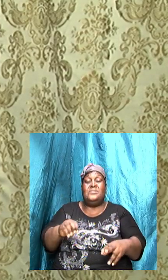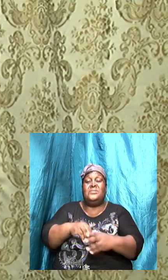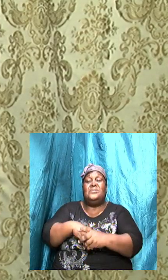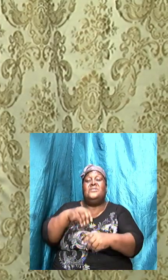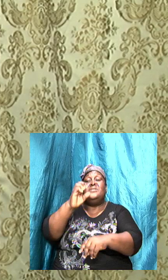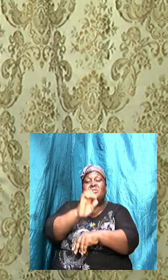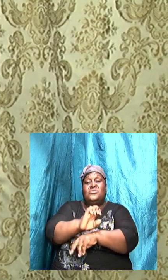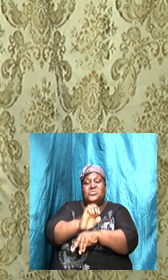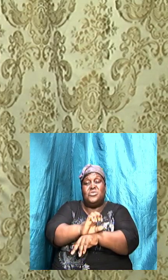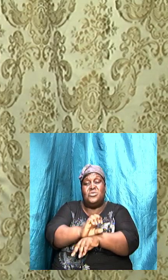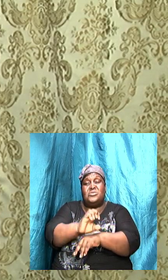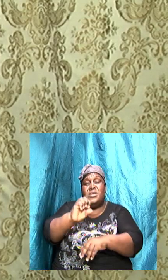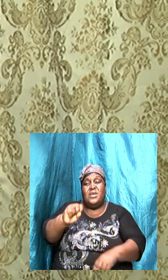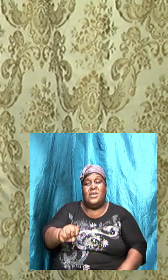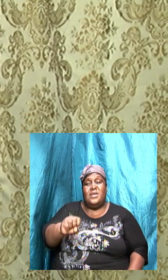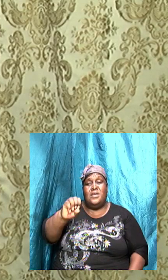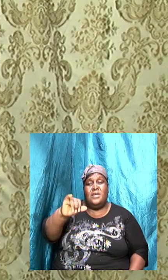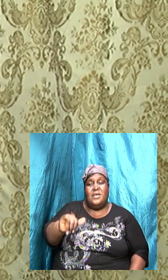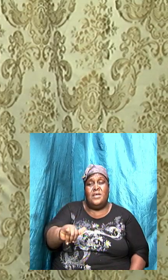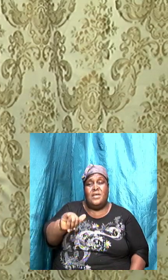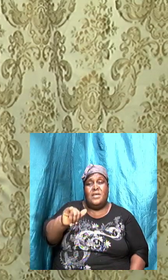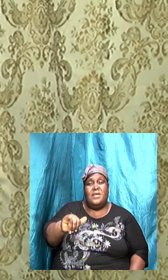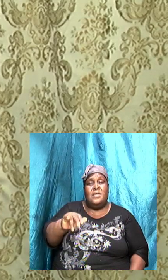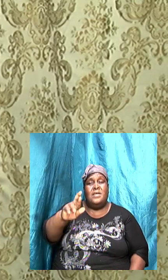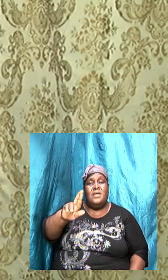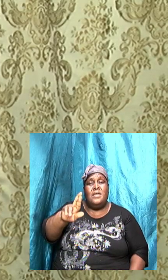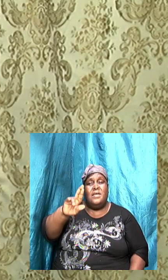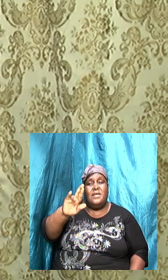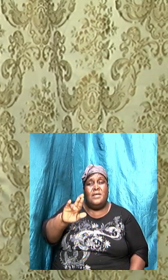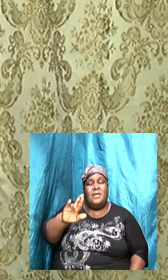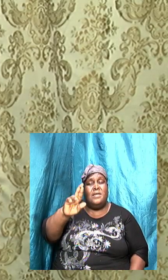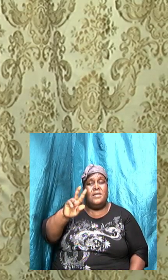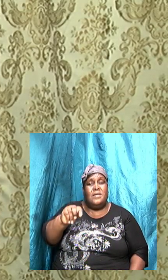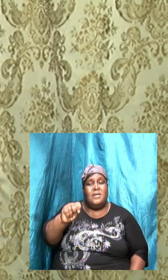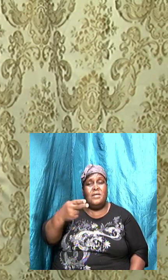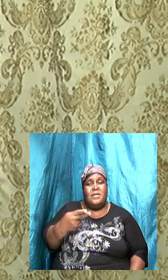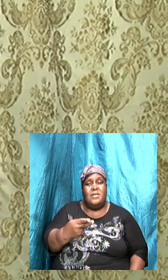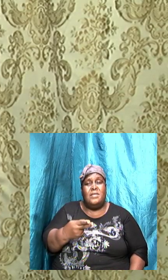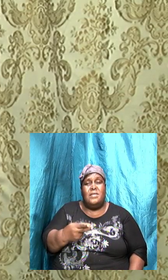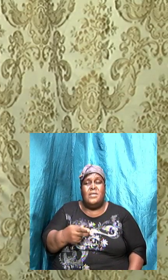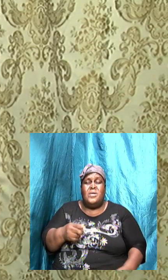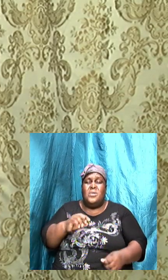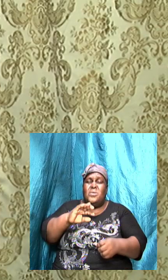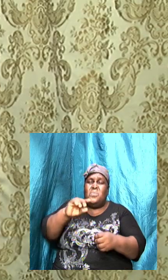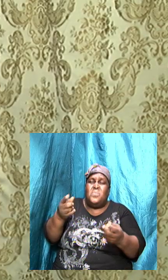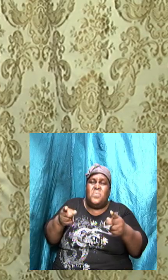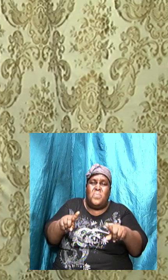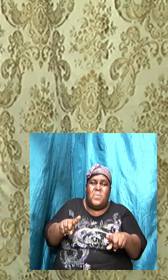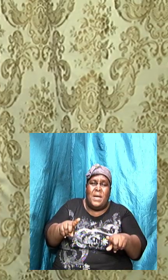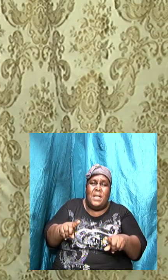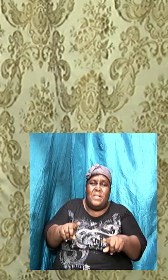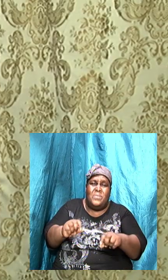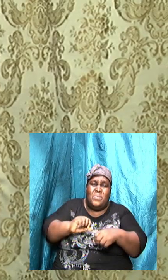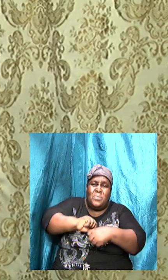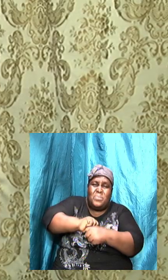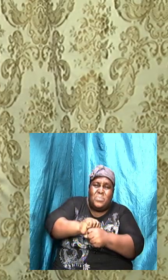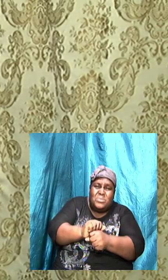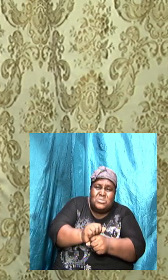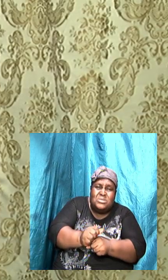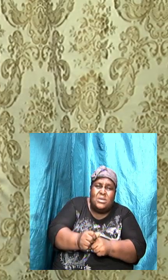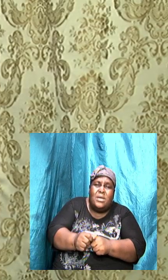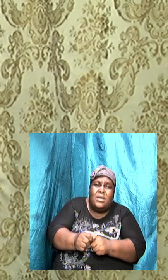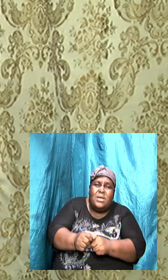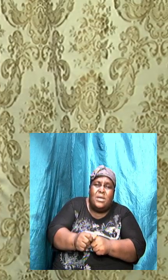were persecuted, they were crushed, but while they were crushed, they maintained their faithfulness, and that faithfulness in